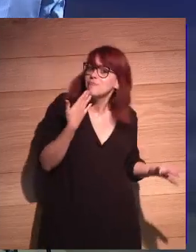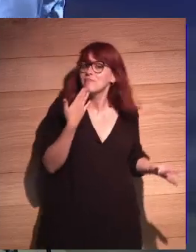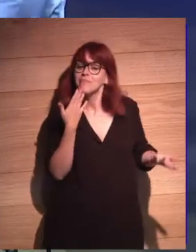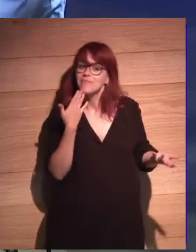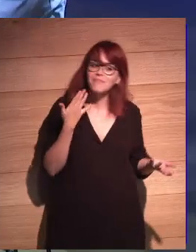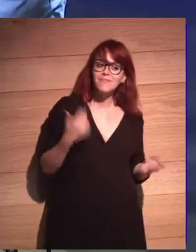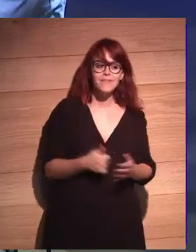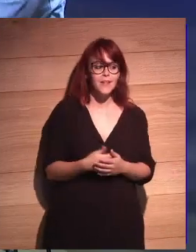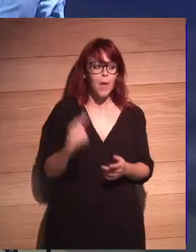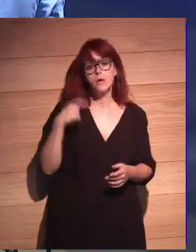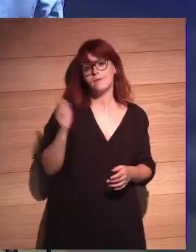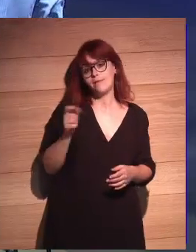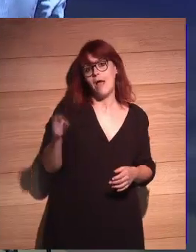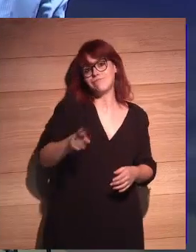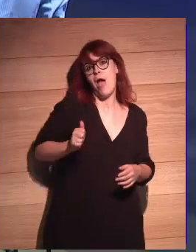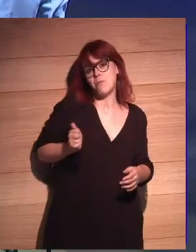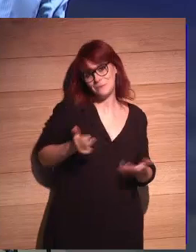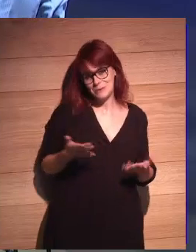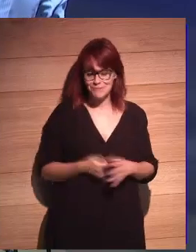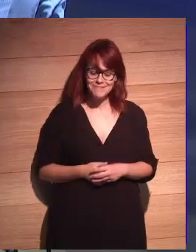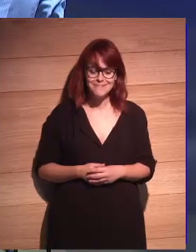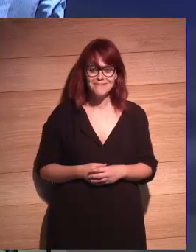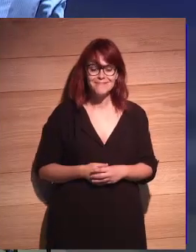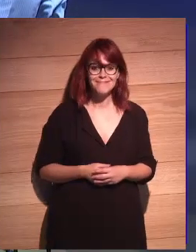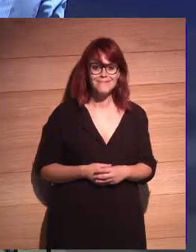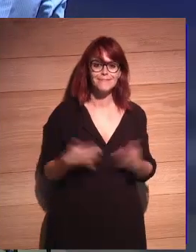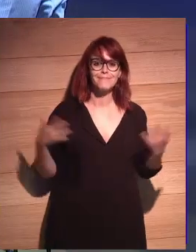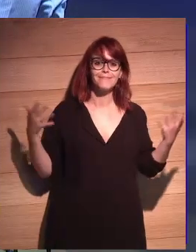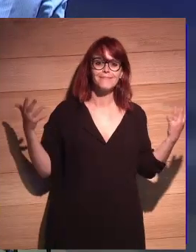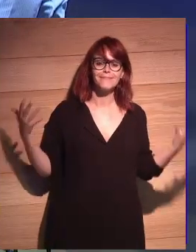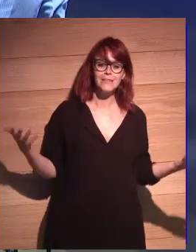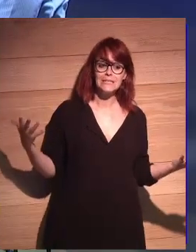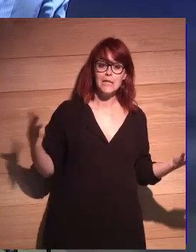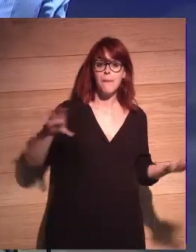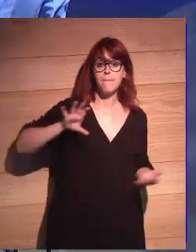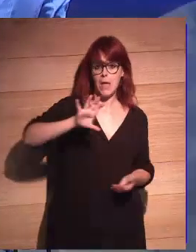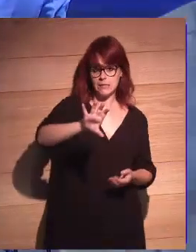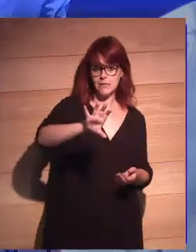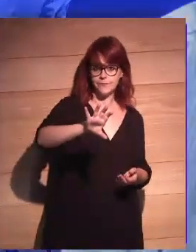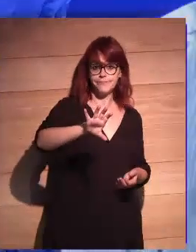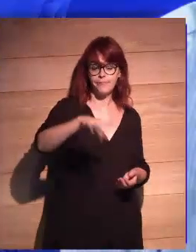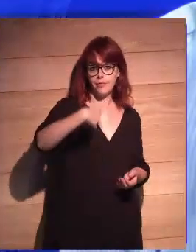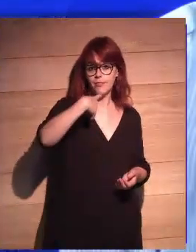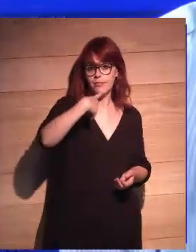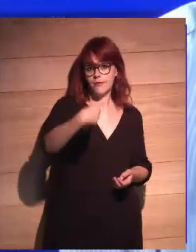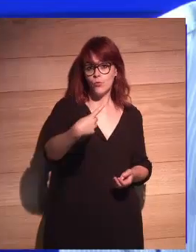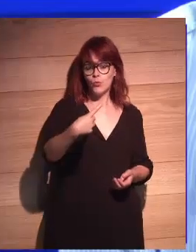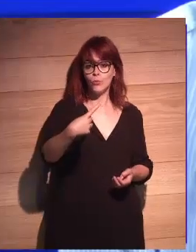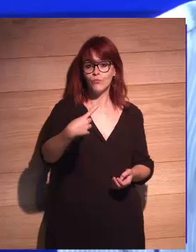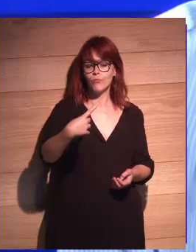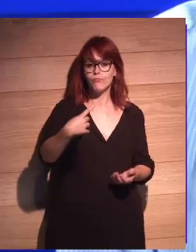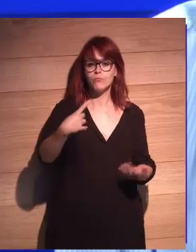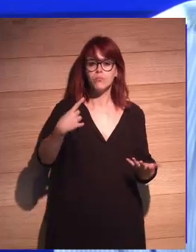old, this is something that I'm asked quite often. So, in this country, I have to